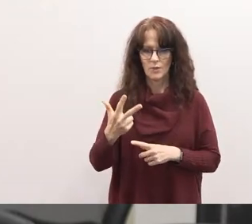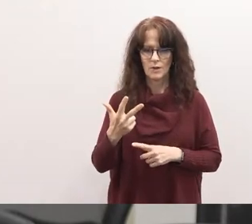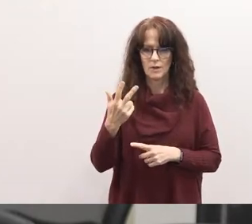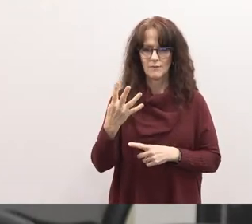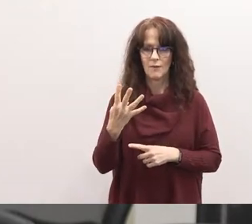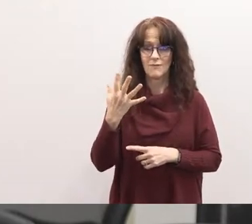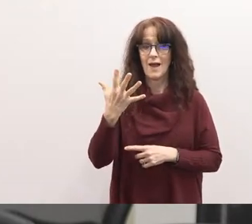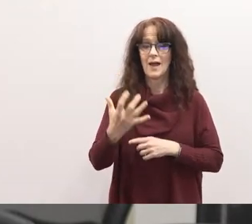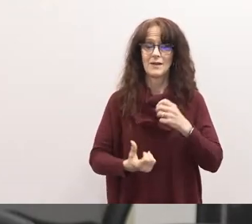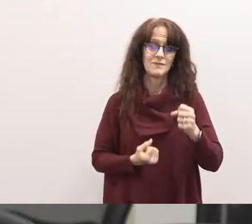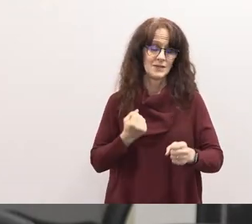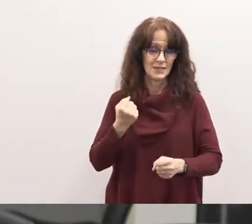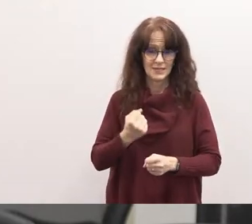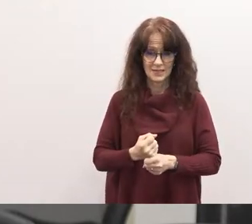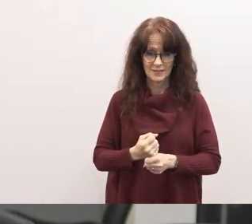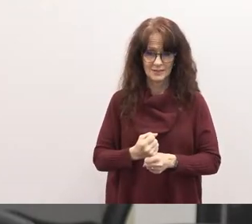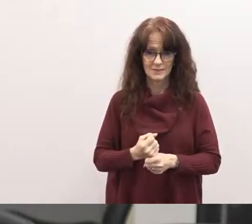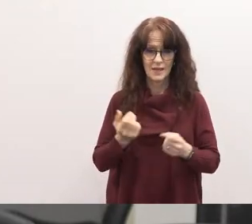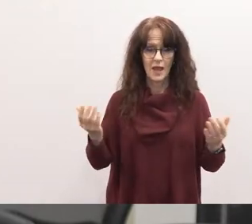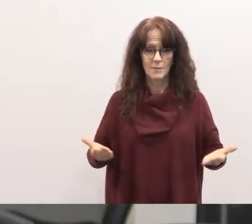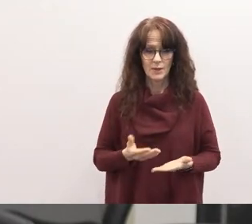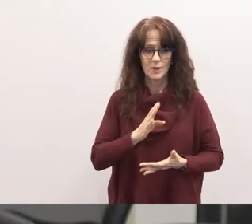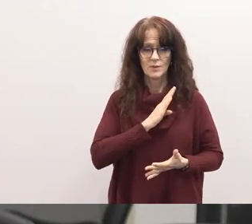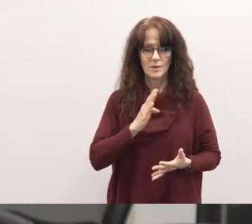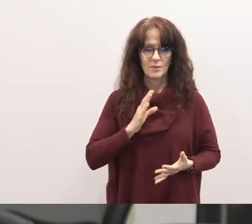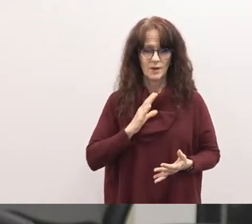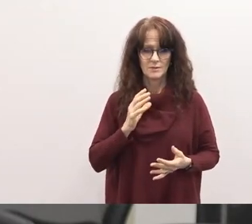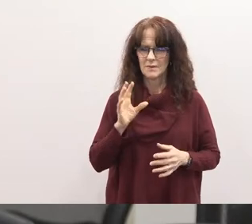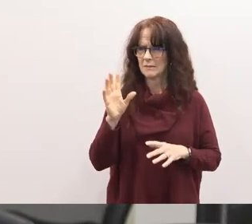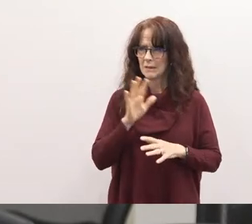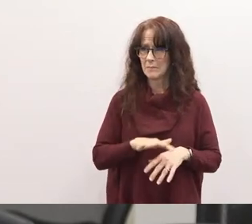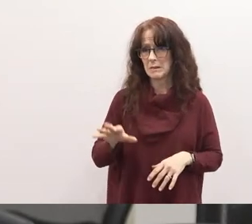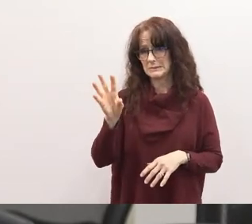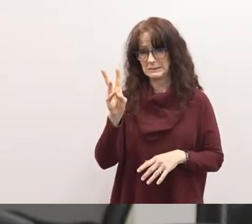not 5 years. I've been before the board at least half a dozen times